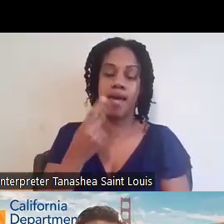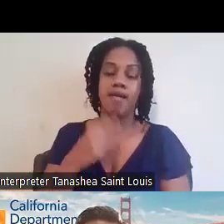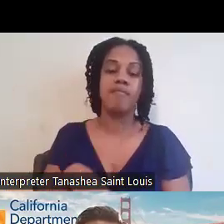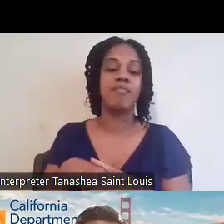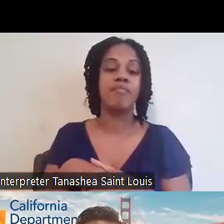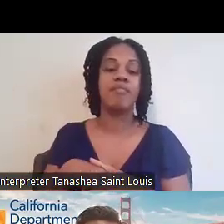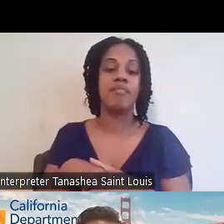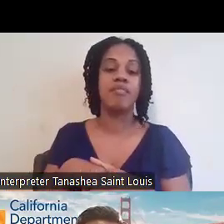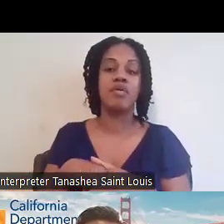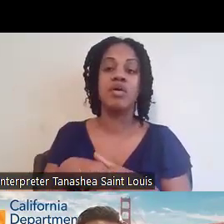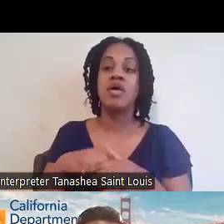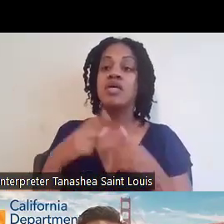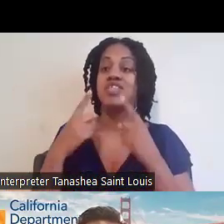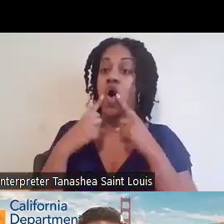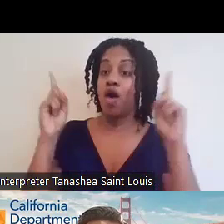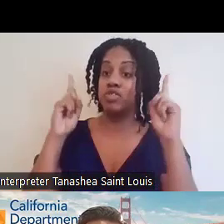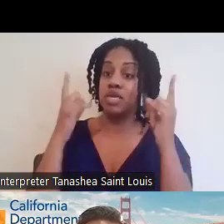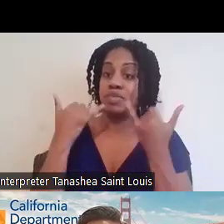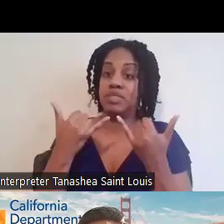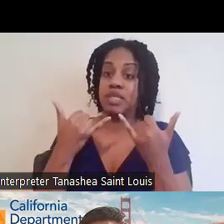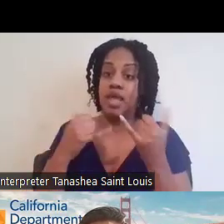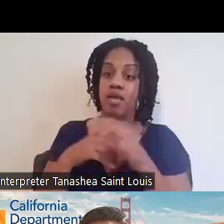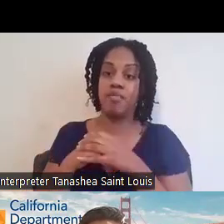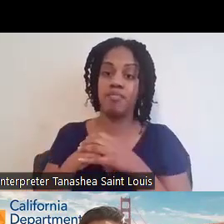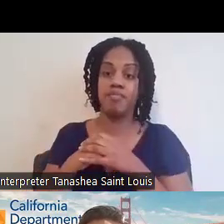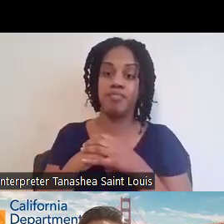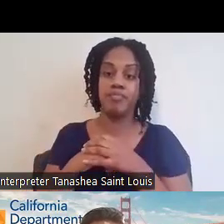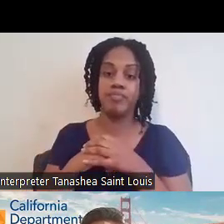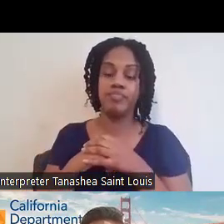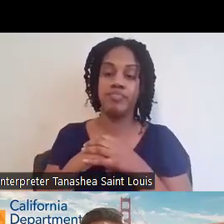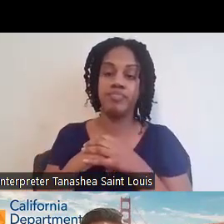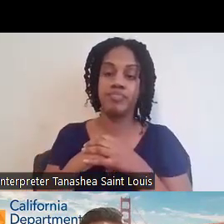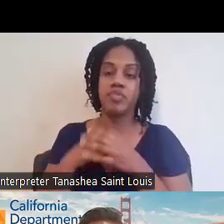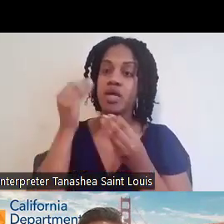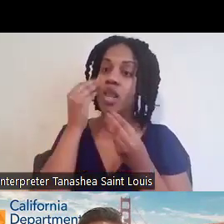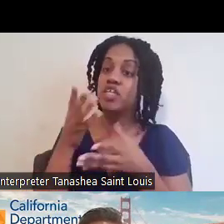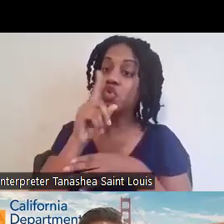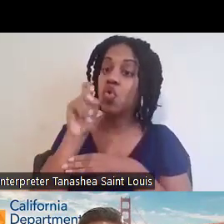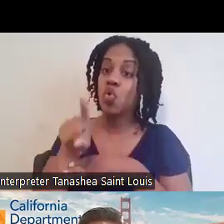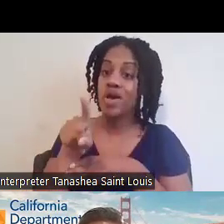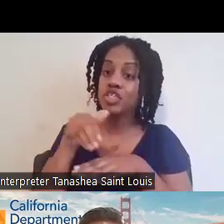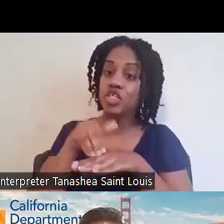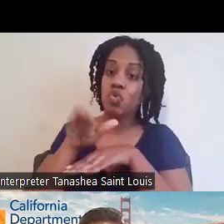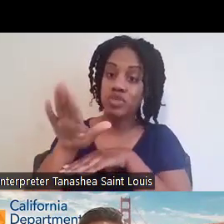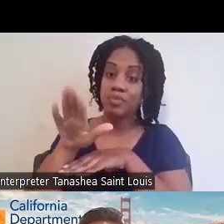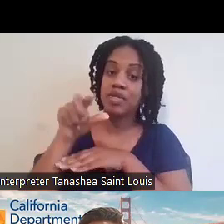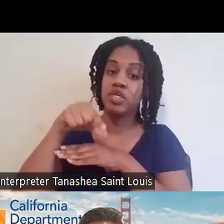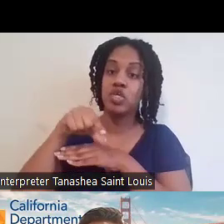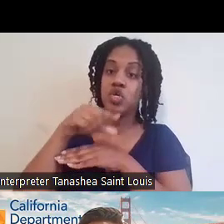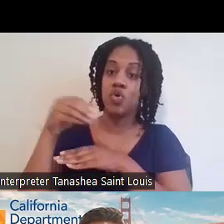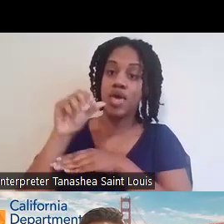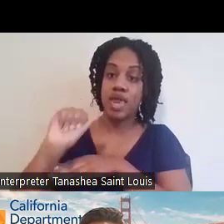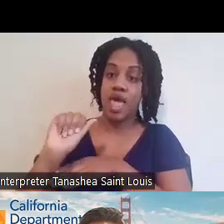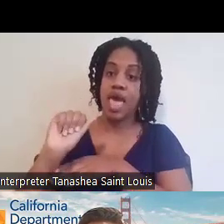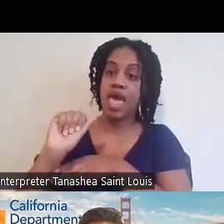some housekeeping for Q&A today. I want to let you know the questions that were submitted in the Q&A box won't be